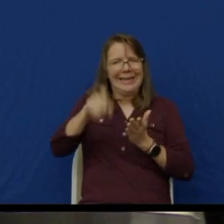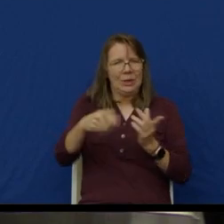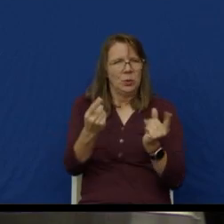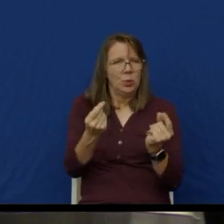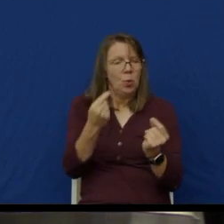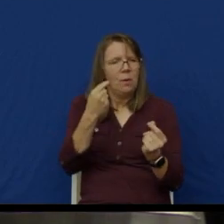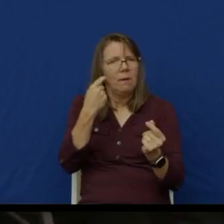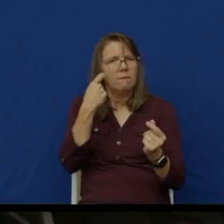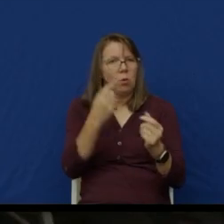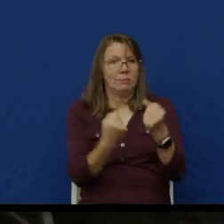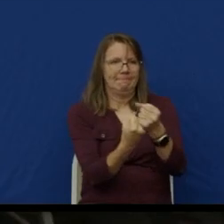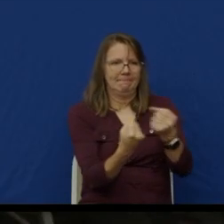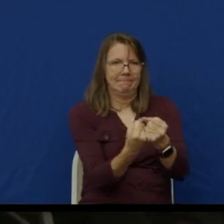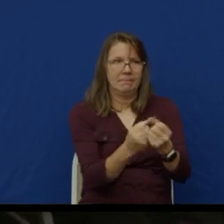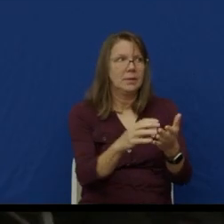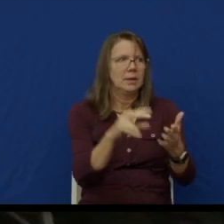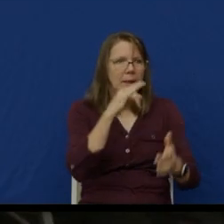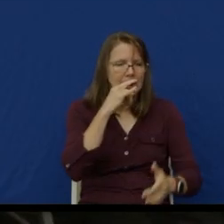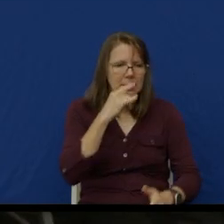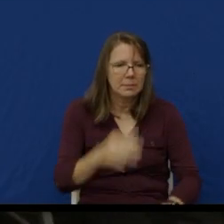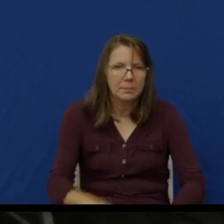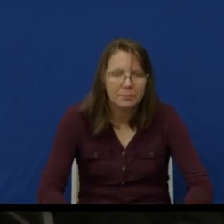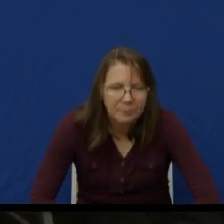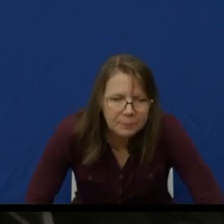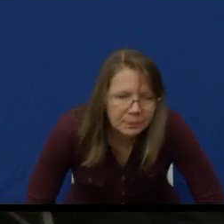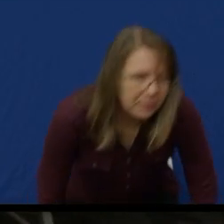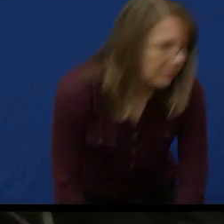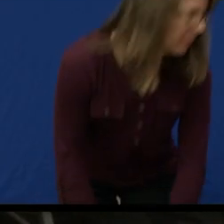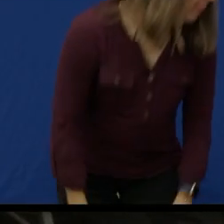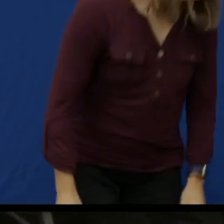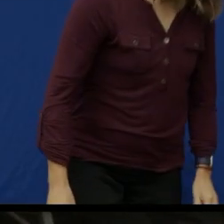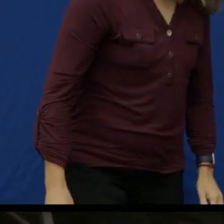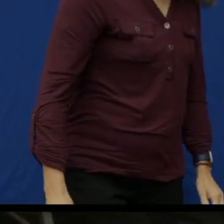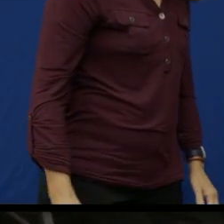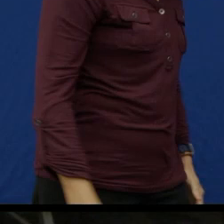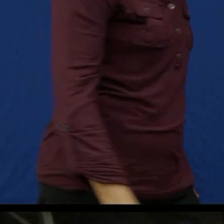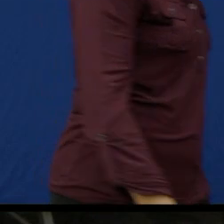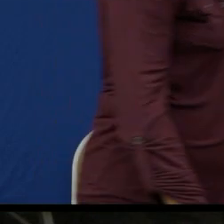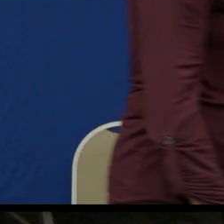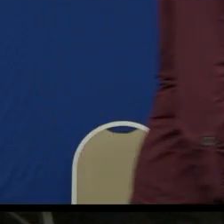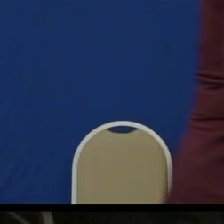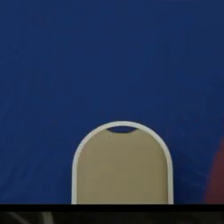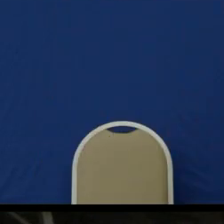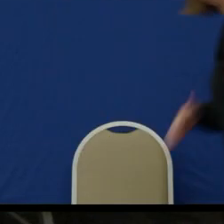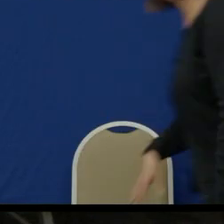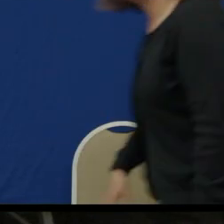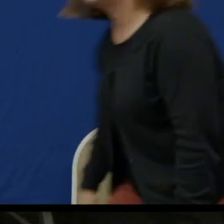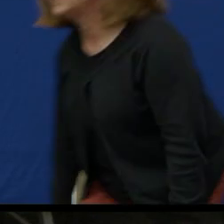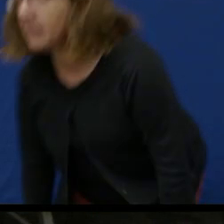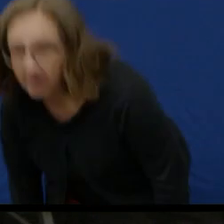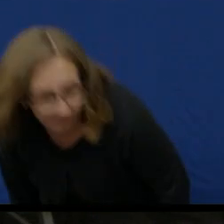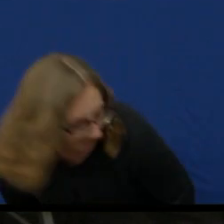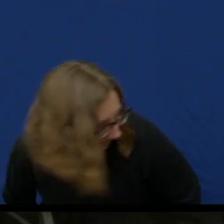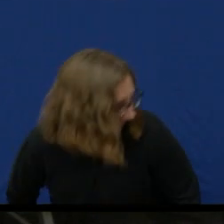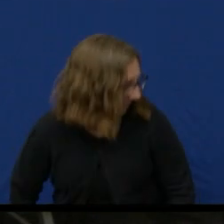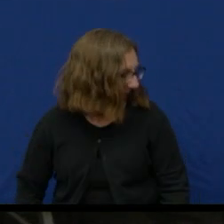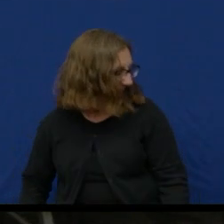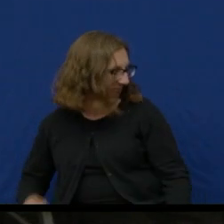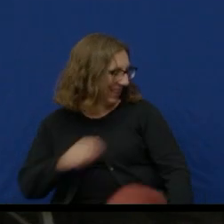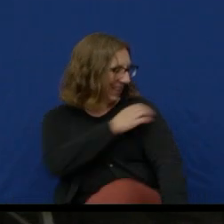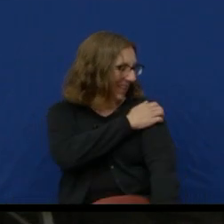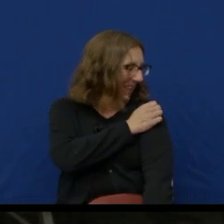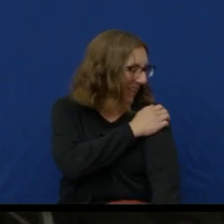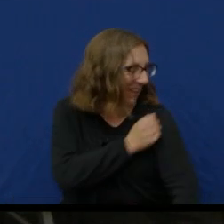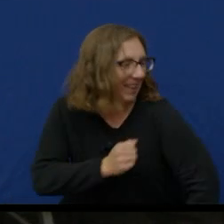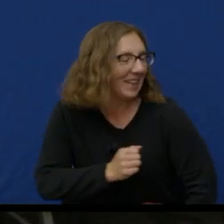I would, because I asked that question early on, when I'd ask you to bring Dr. Tucker Woods up, or the commissioner can respond to